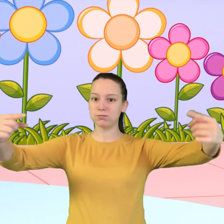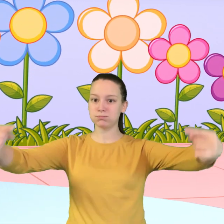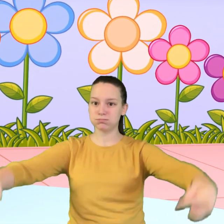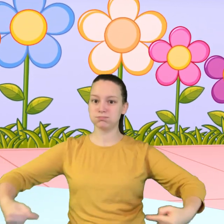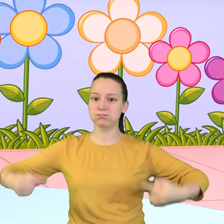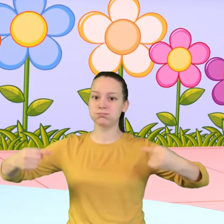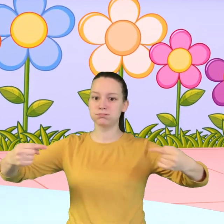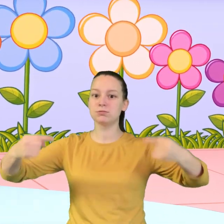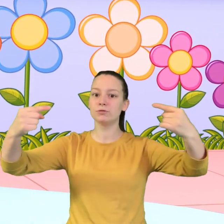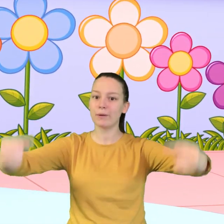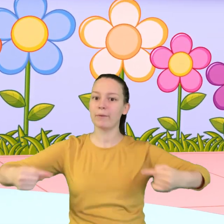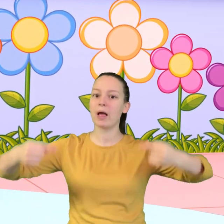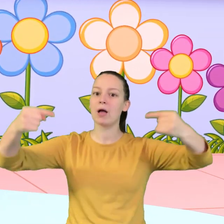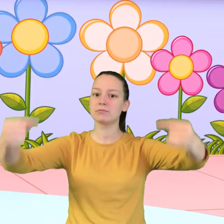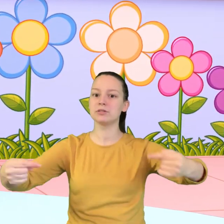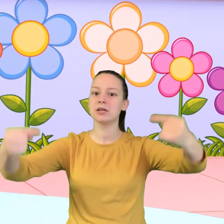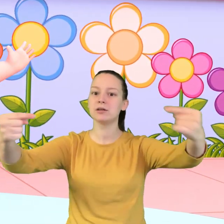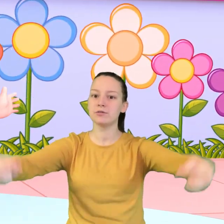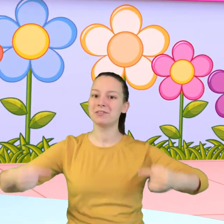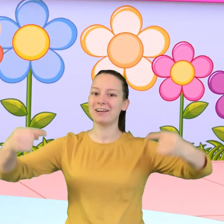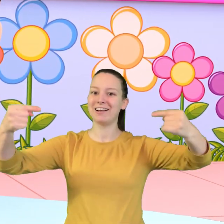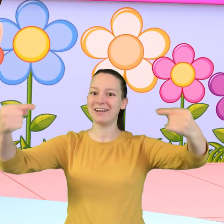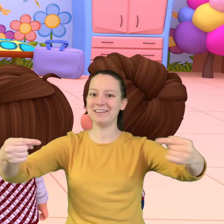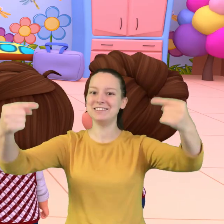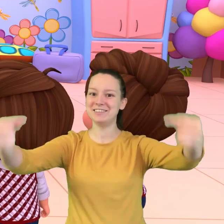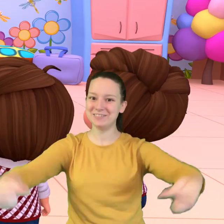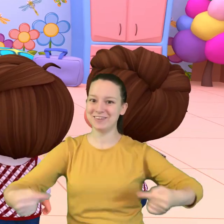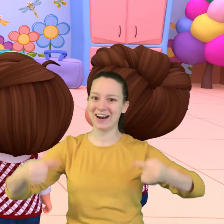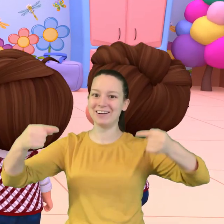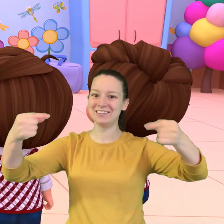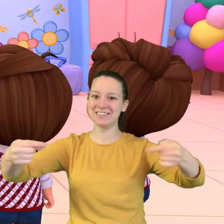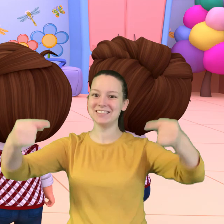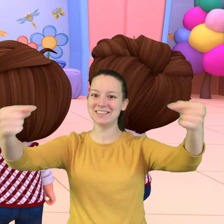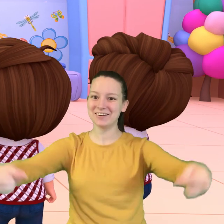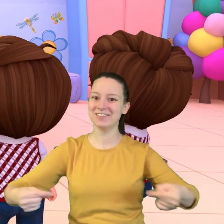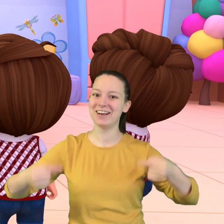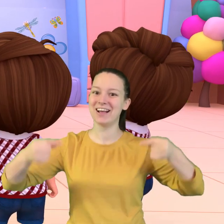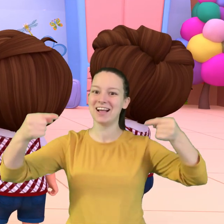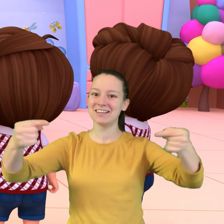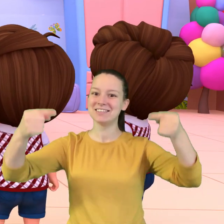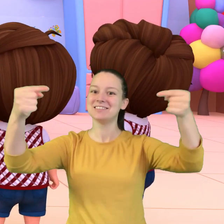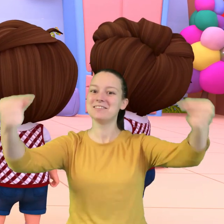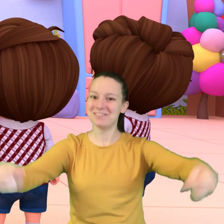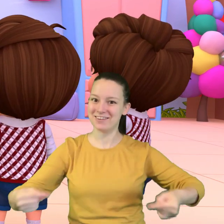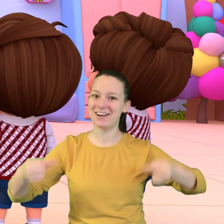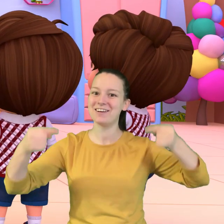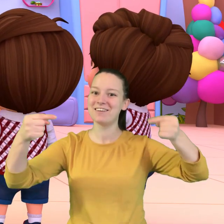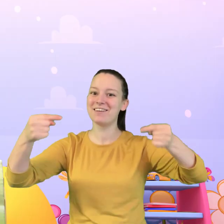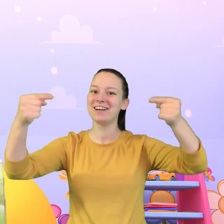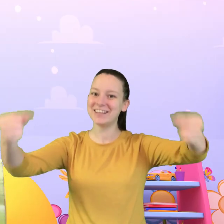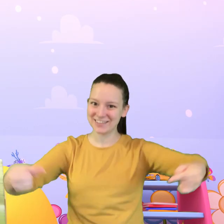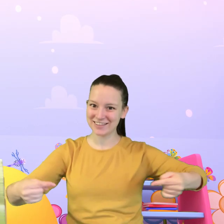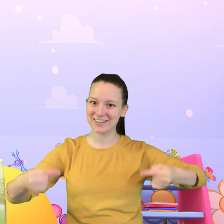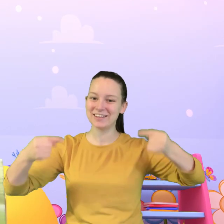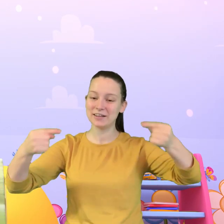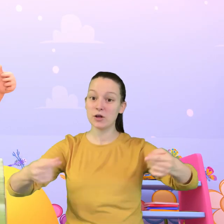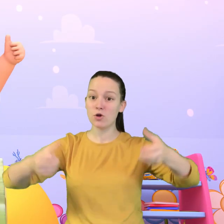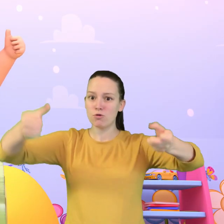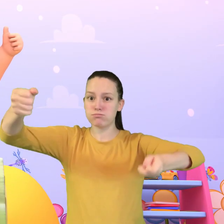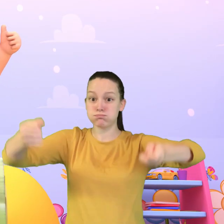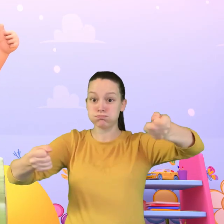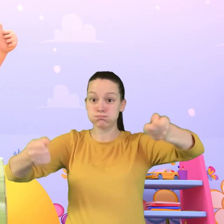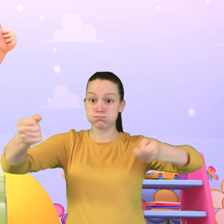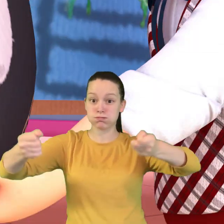the wheels on the bus go round and round round and round round